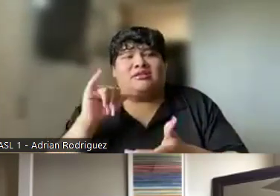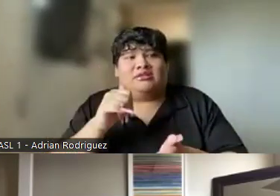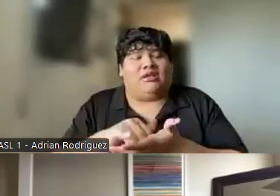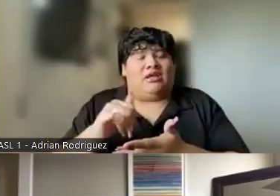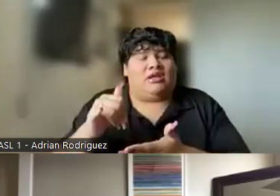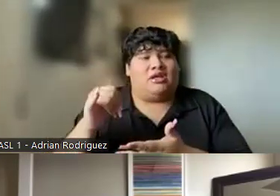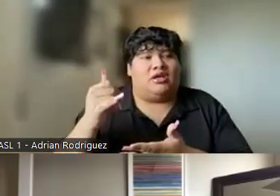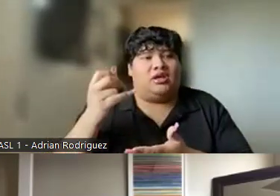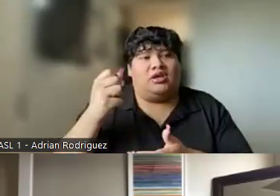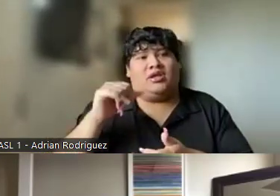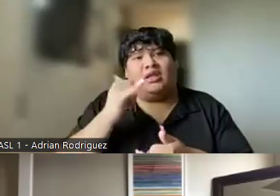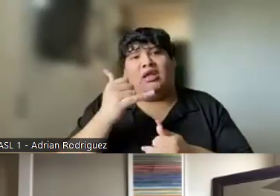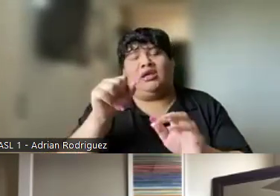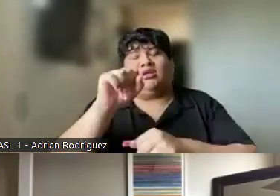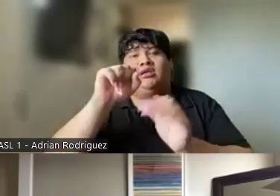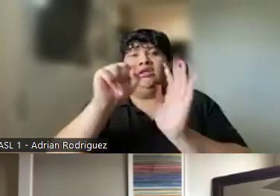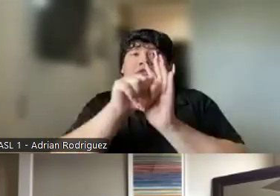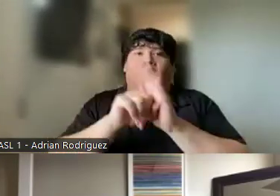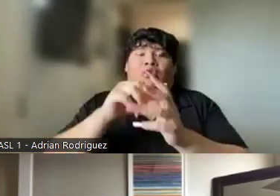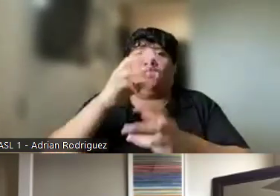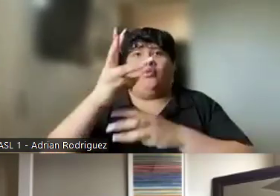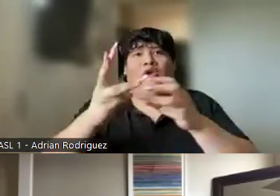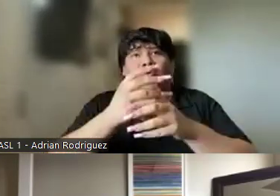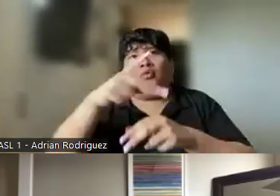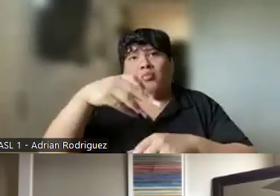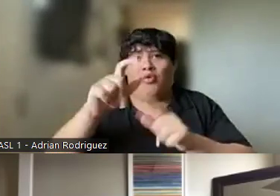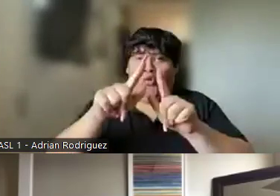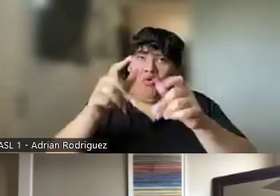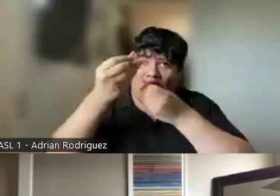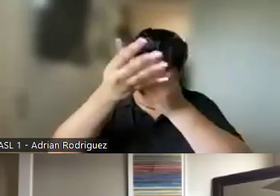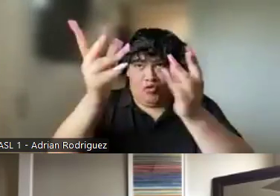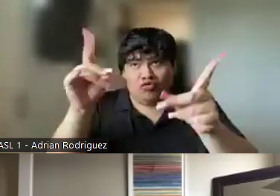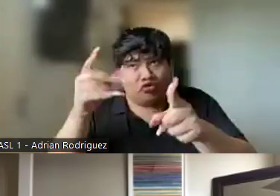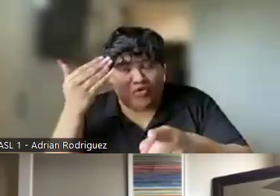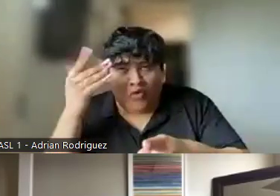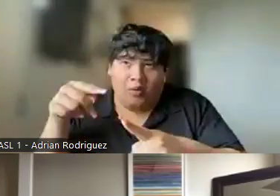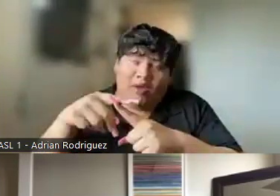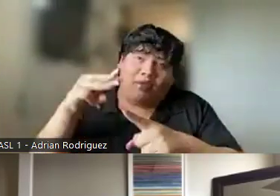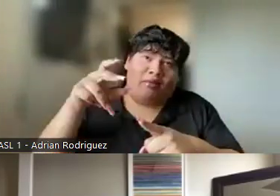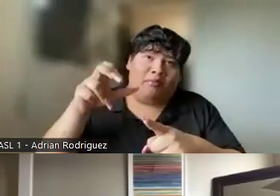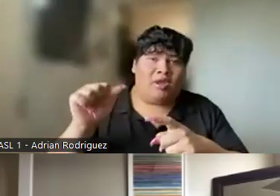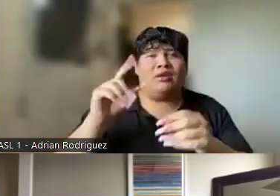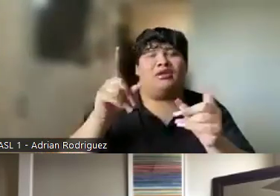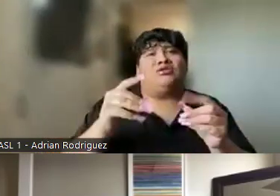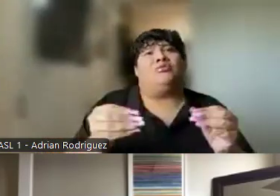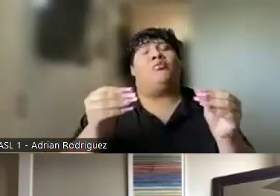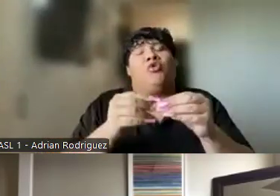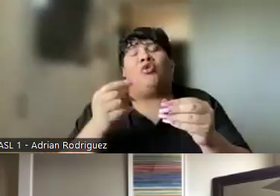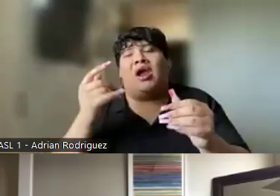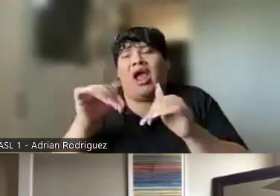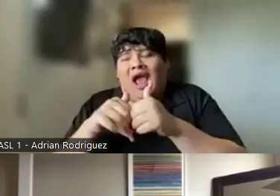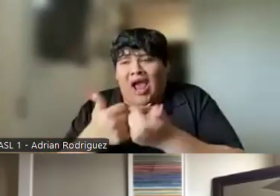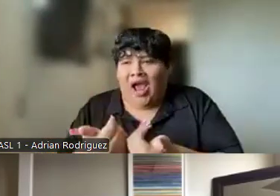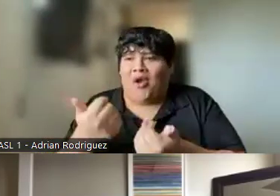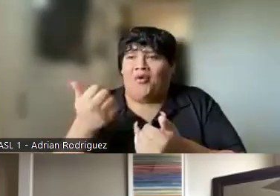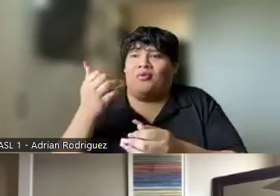necessarily like doing a statewide poll of older adults, like, do you know about the MPA? Or it's more figuring out how